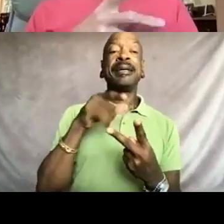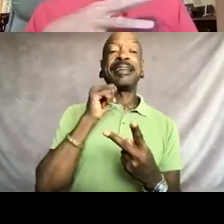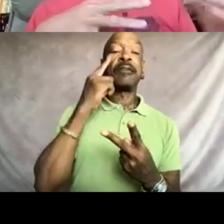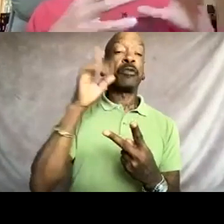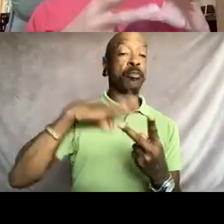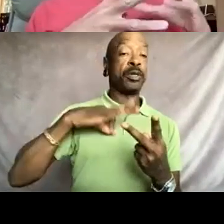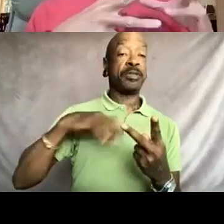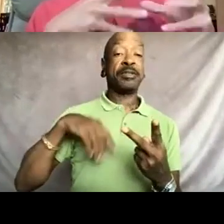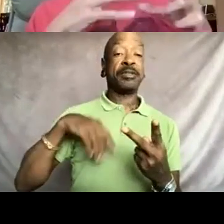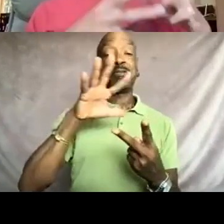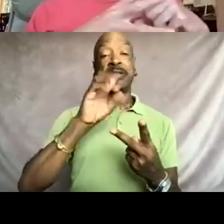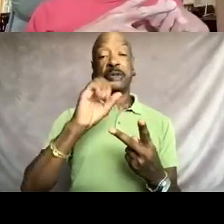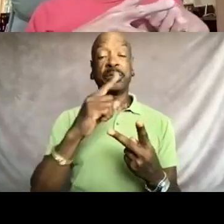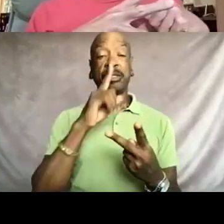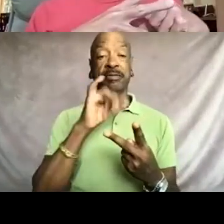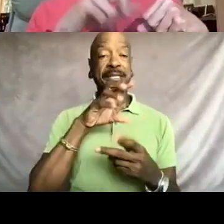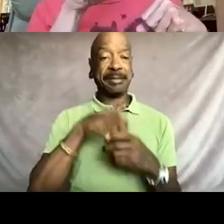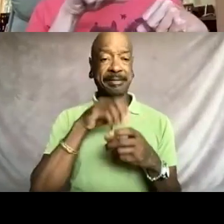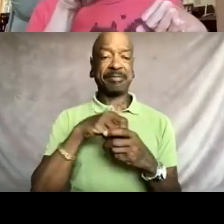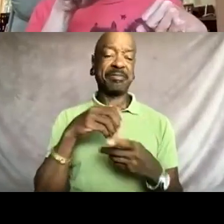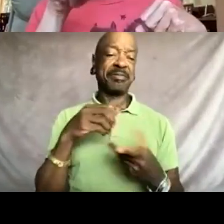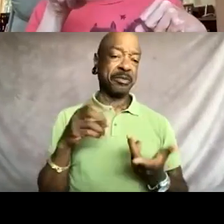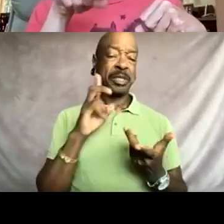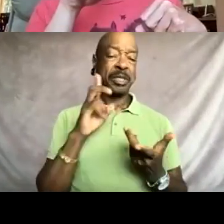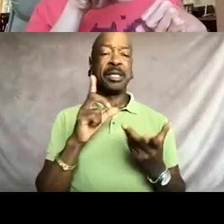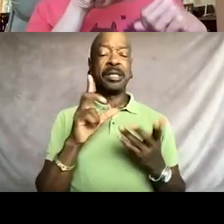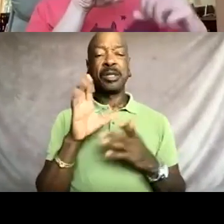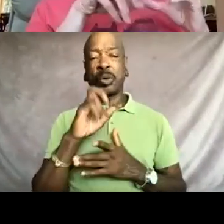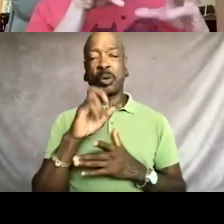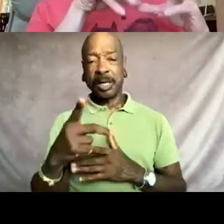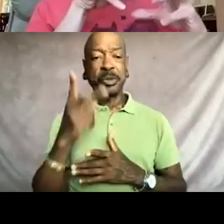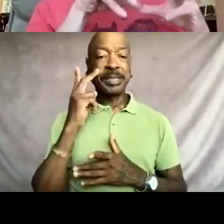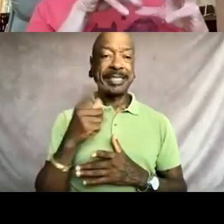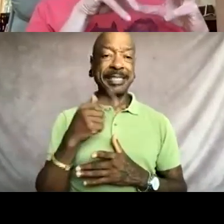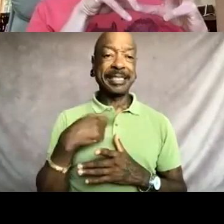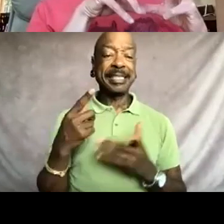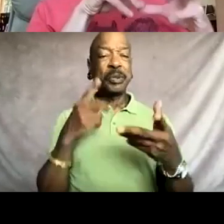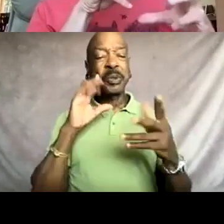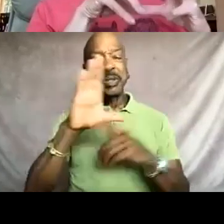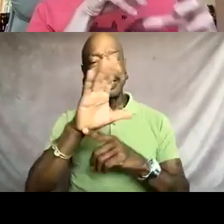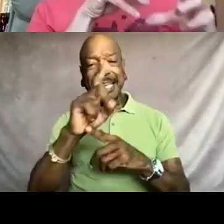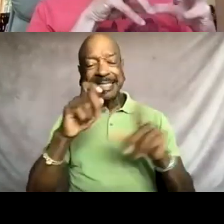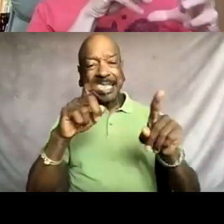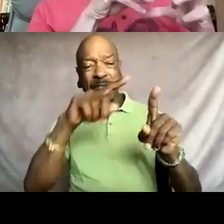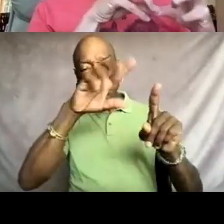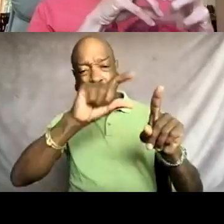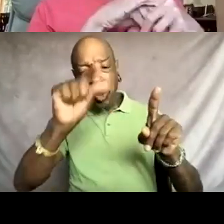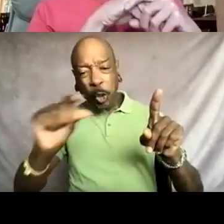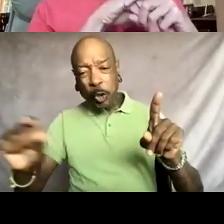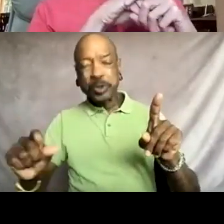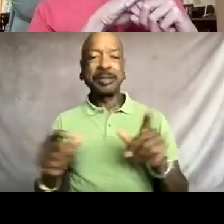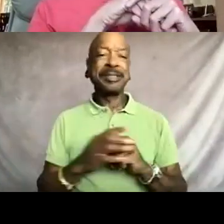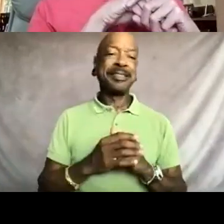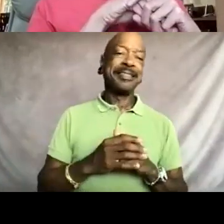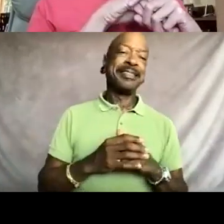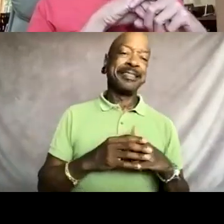of cooperative ingredients. That's where you can see the swirls in the cake. They've sort of baked in some democratic governance and